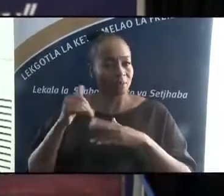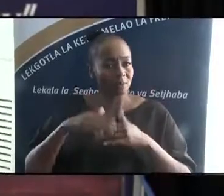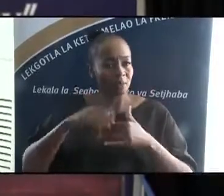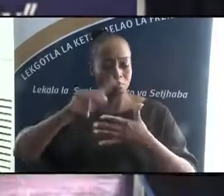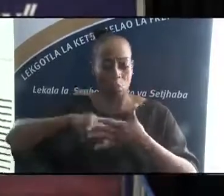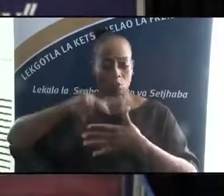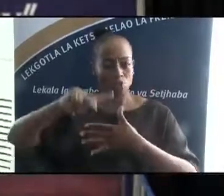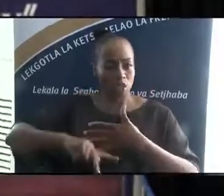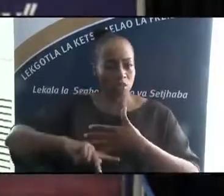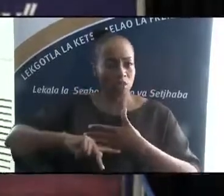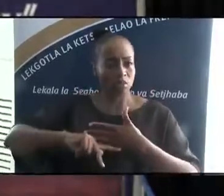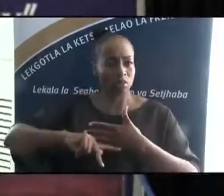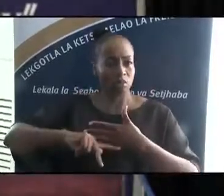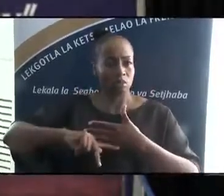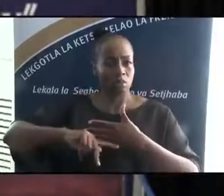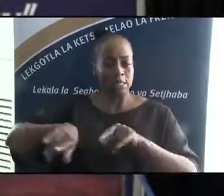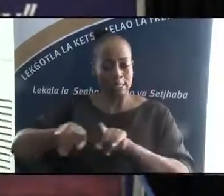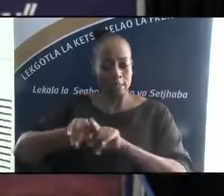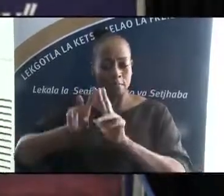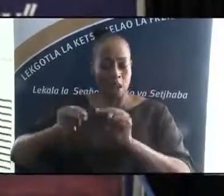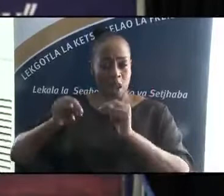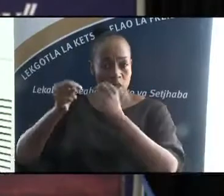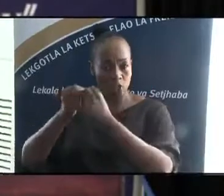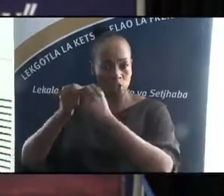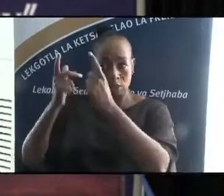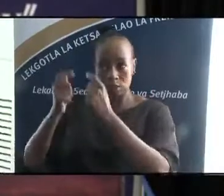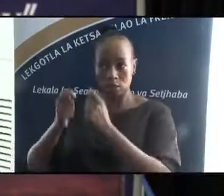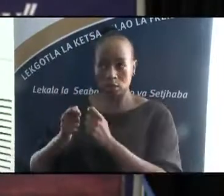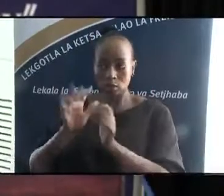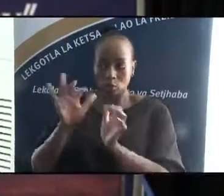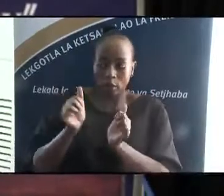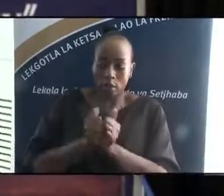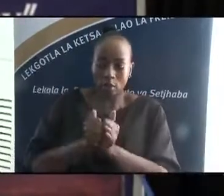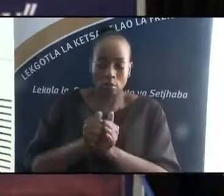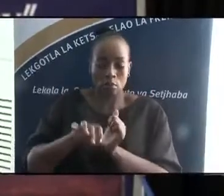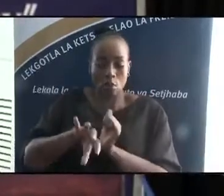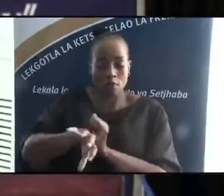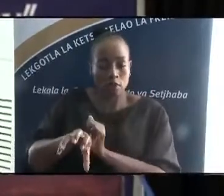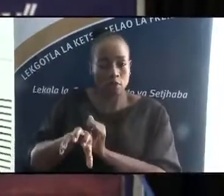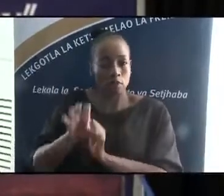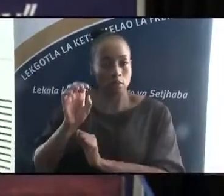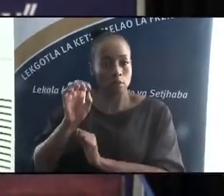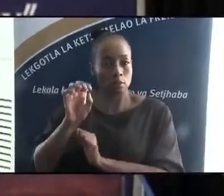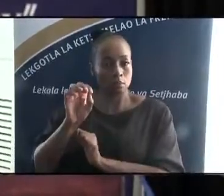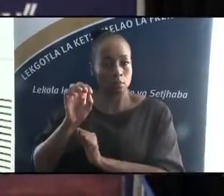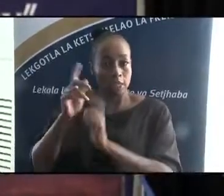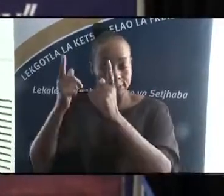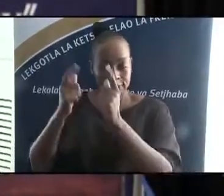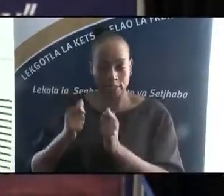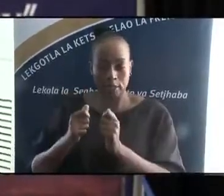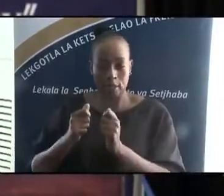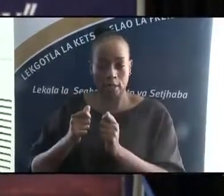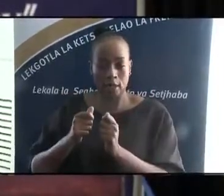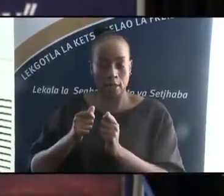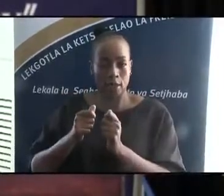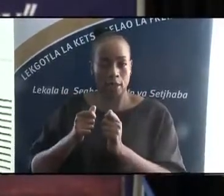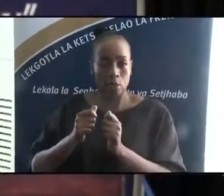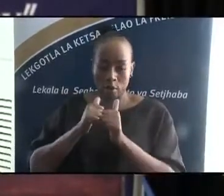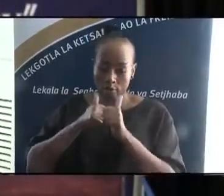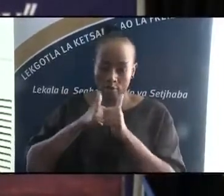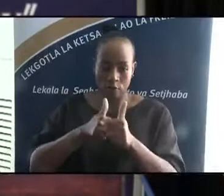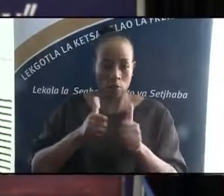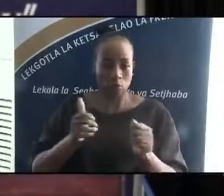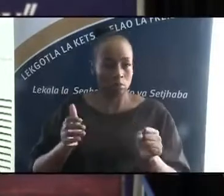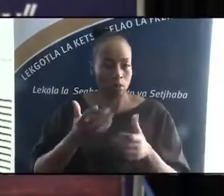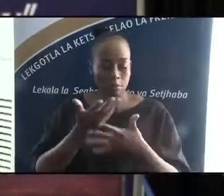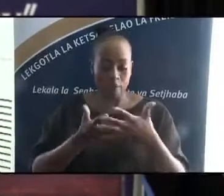projects, and of course National Treasury to, together with provincial treasuries, completed a review of Triple P regulatory